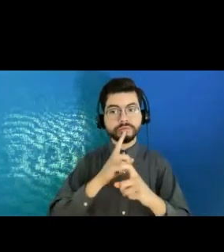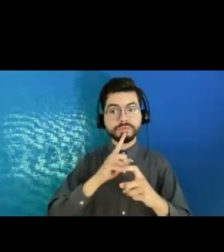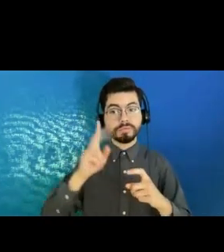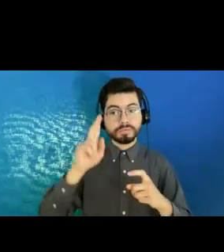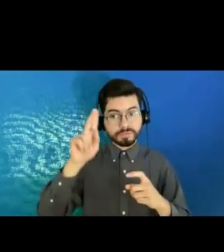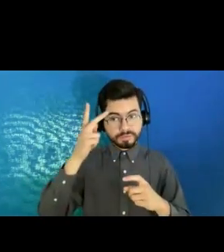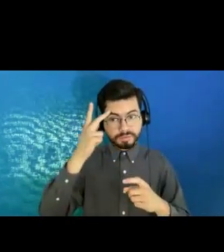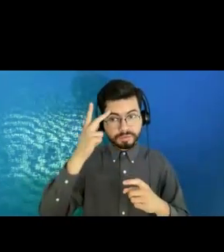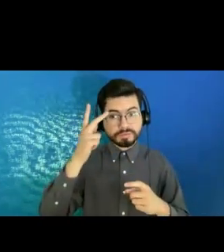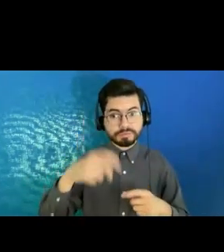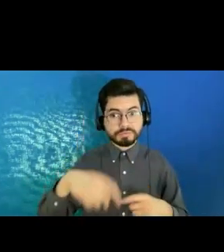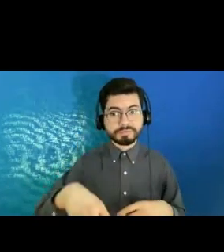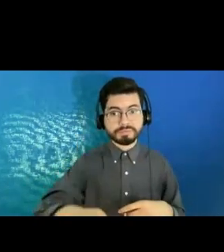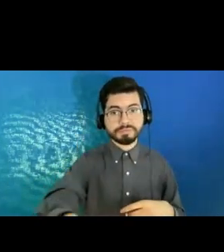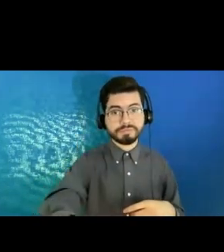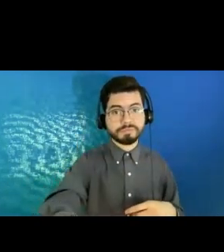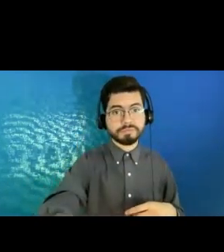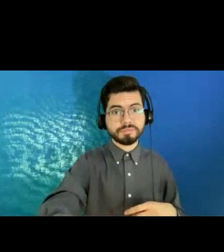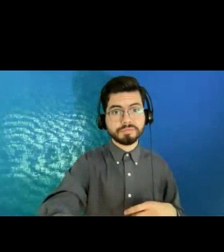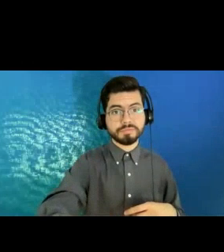get.